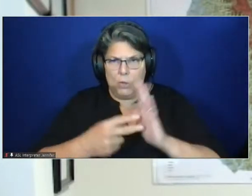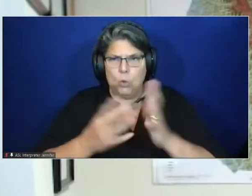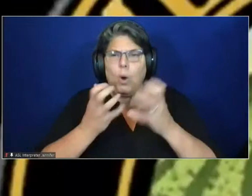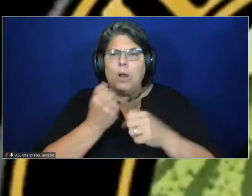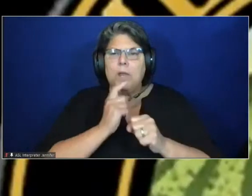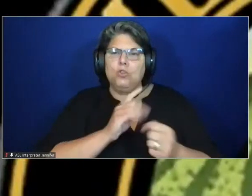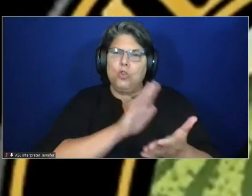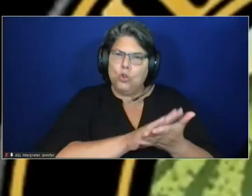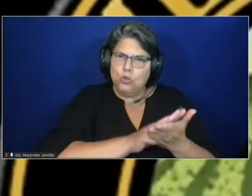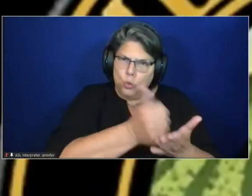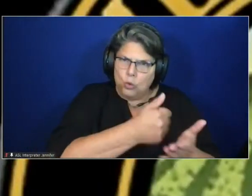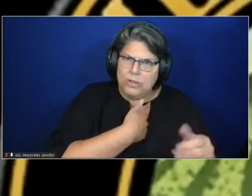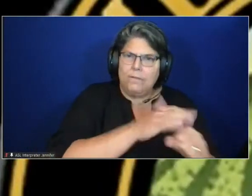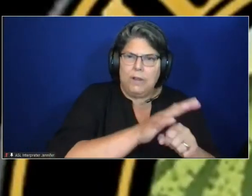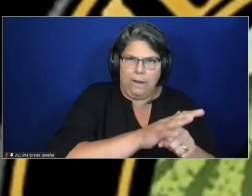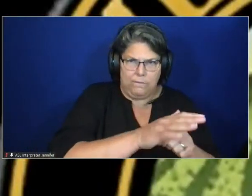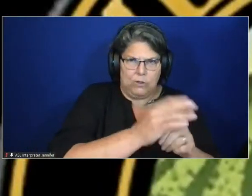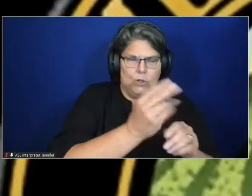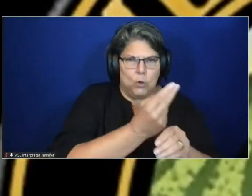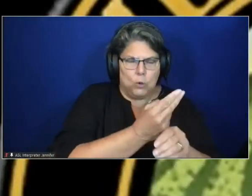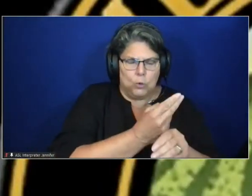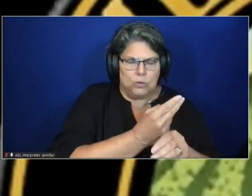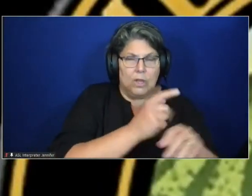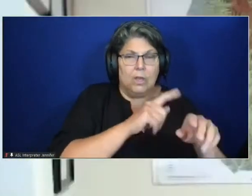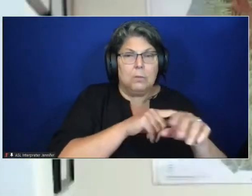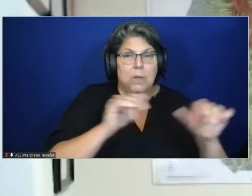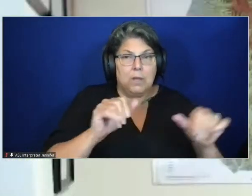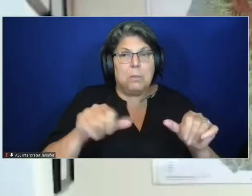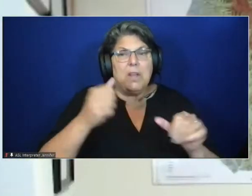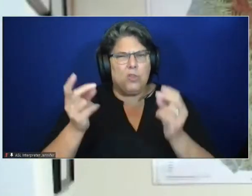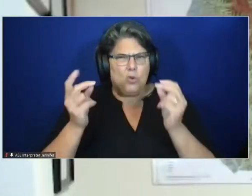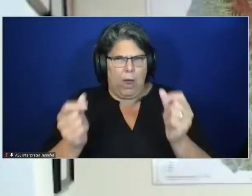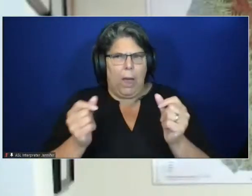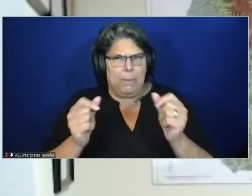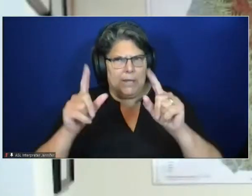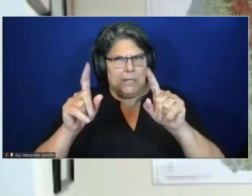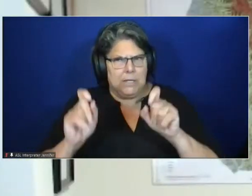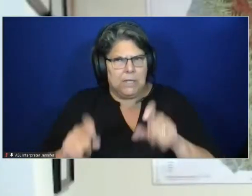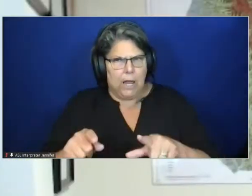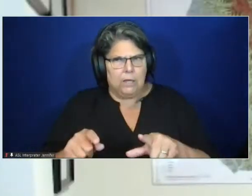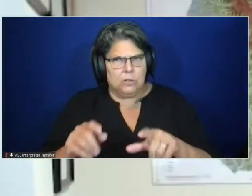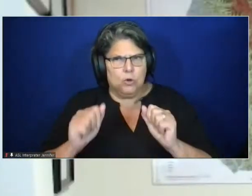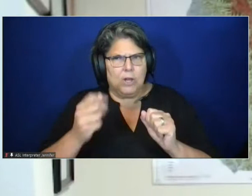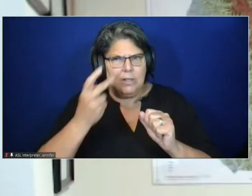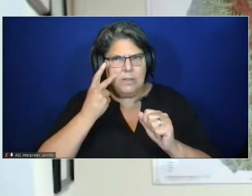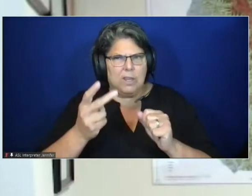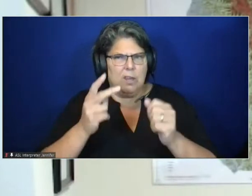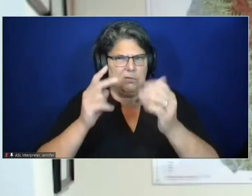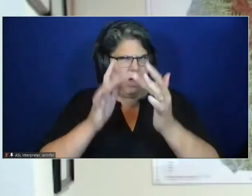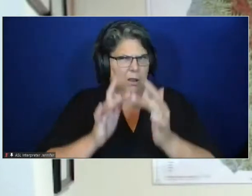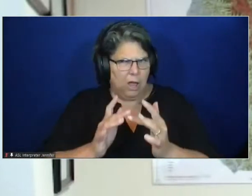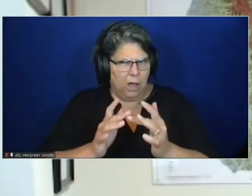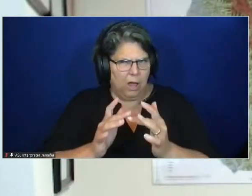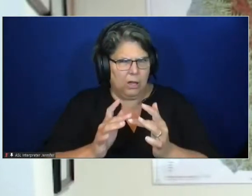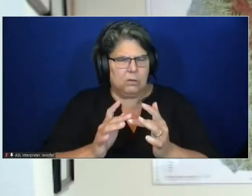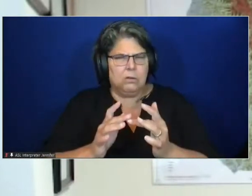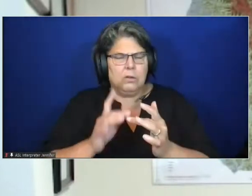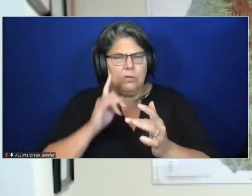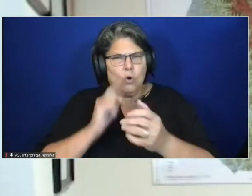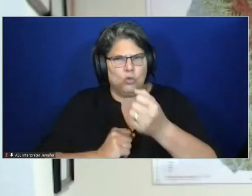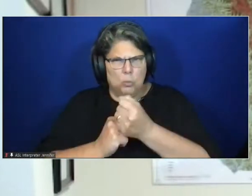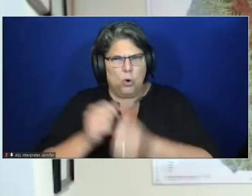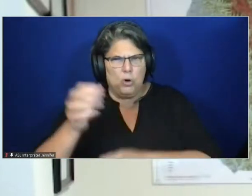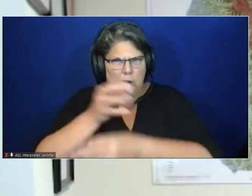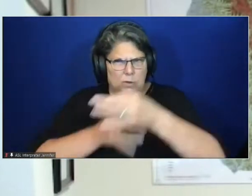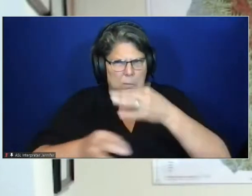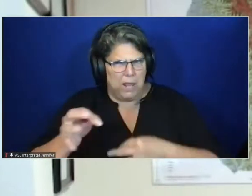them. In the meantime, another test, a rapid test that's coming online to support and replace them